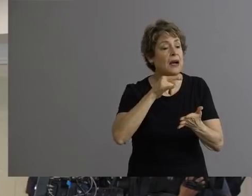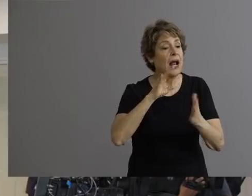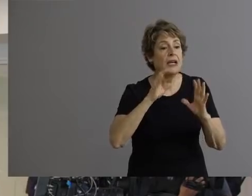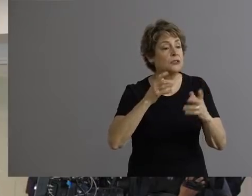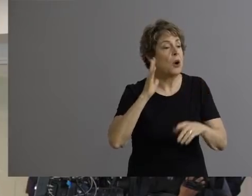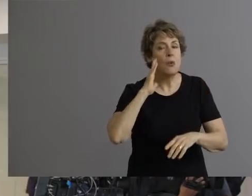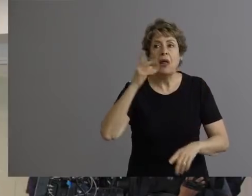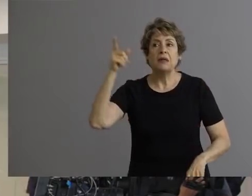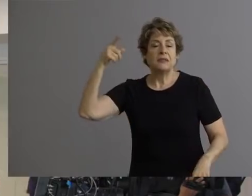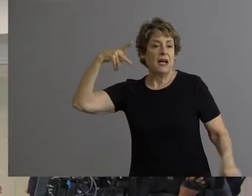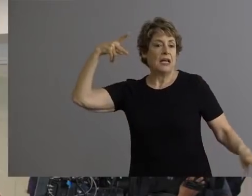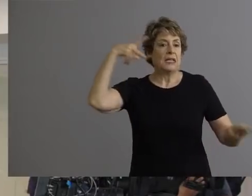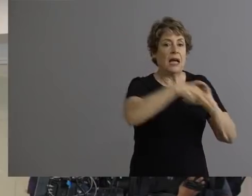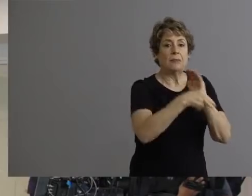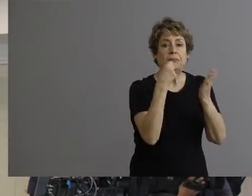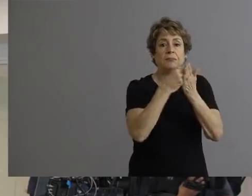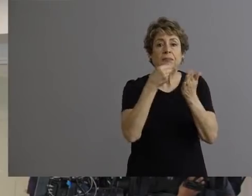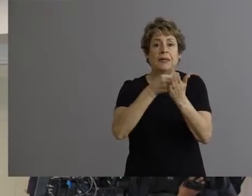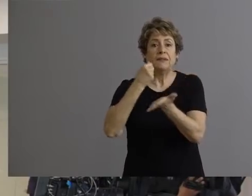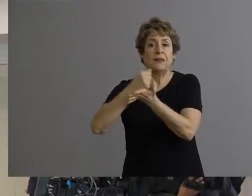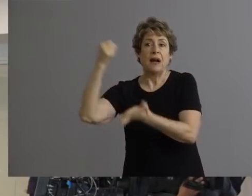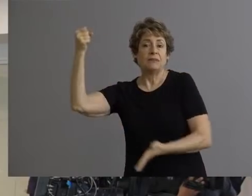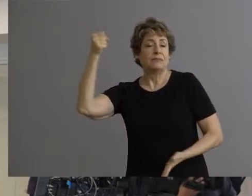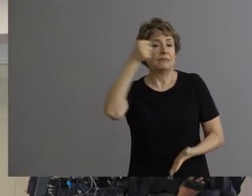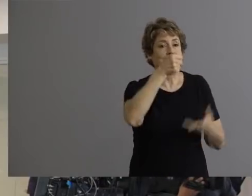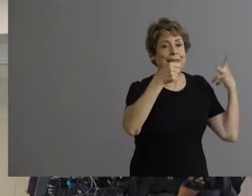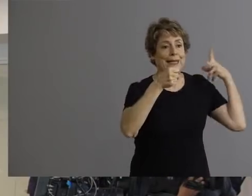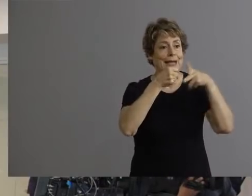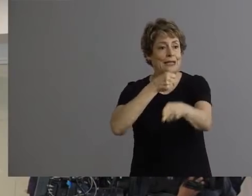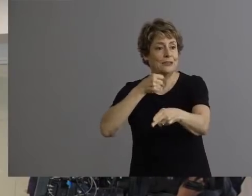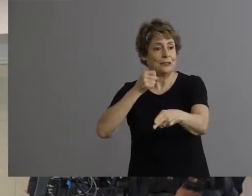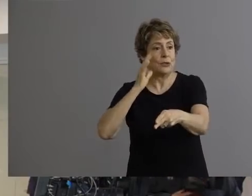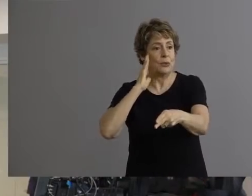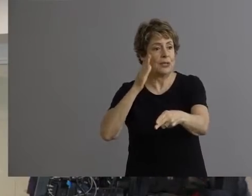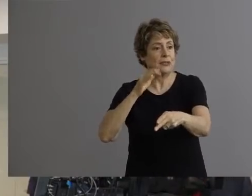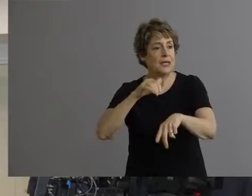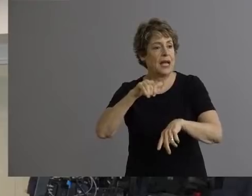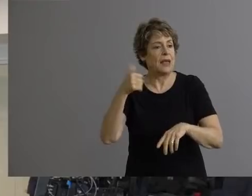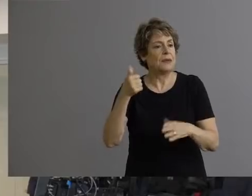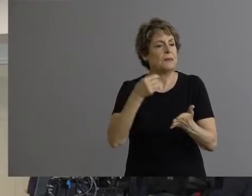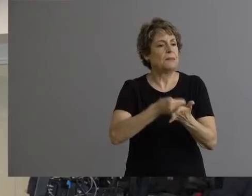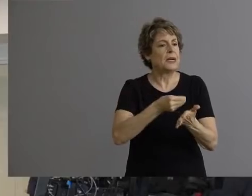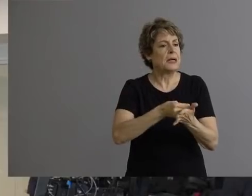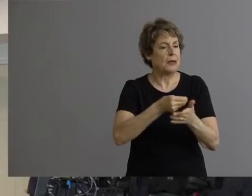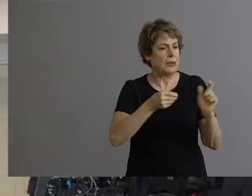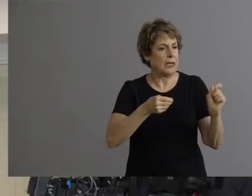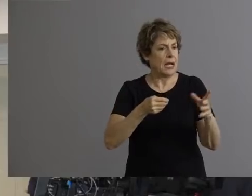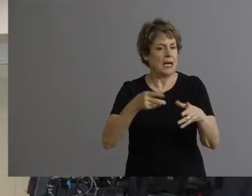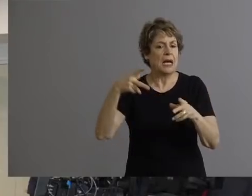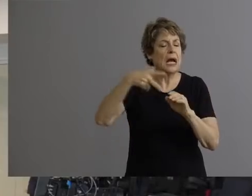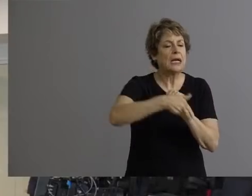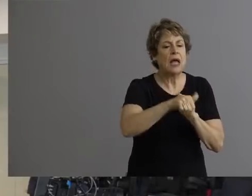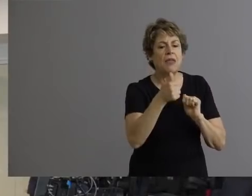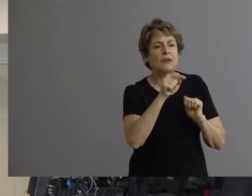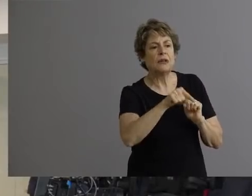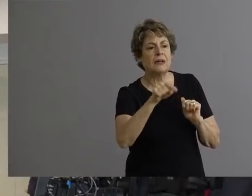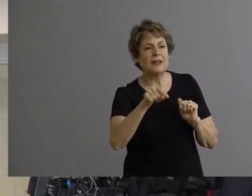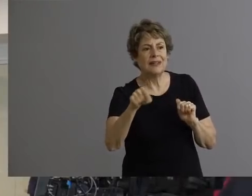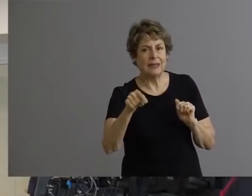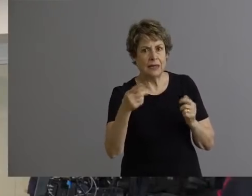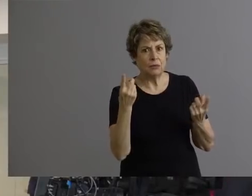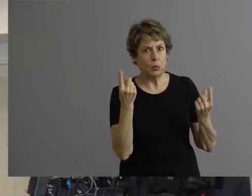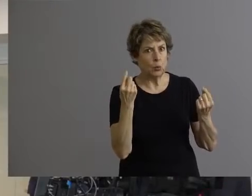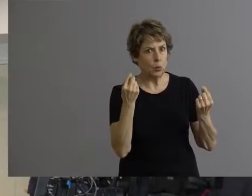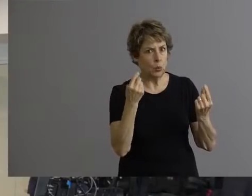it might be direct education aid. He has other CARES funds he can do with. What's your message to the president when he says to you, we want the kids in